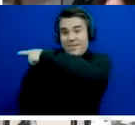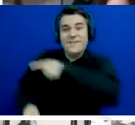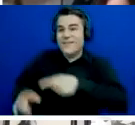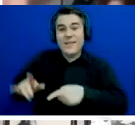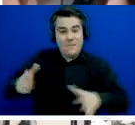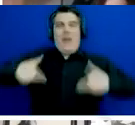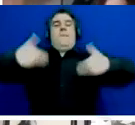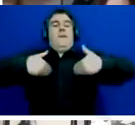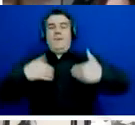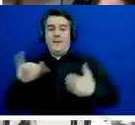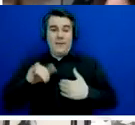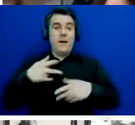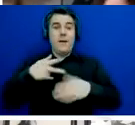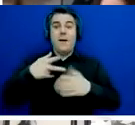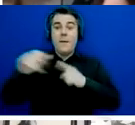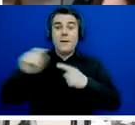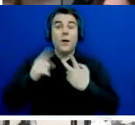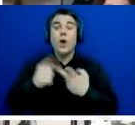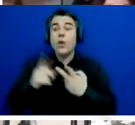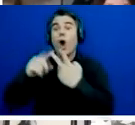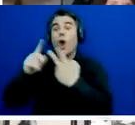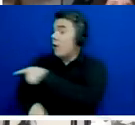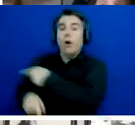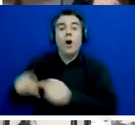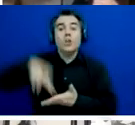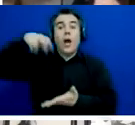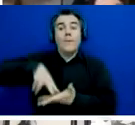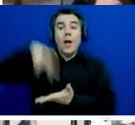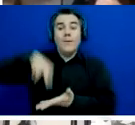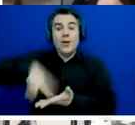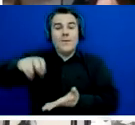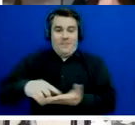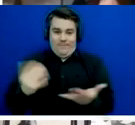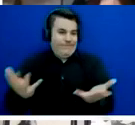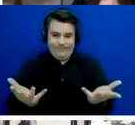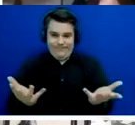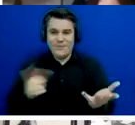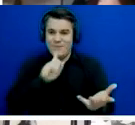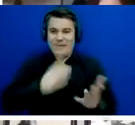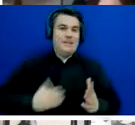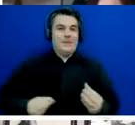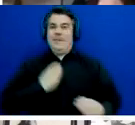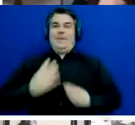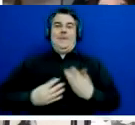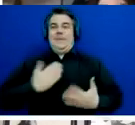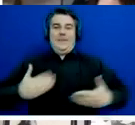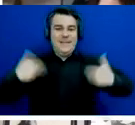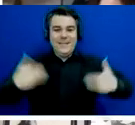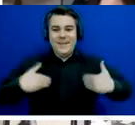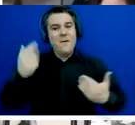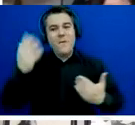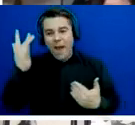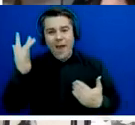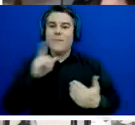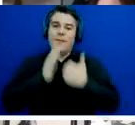And the other one is jumping up and down. That's what we're doing. I'm such a passionate lover of Plexus because it's done so much for my